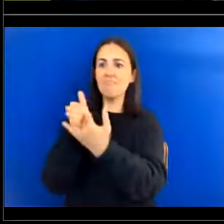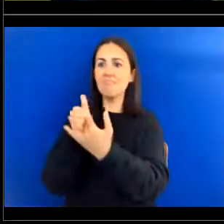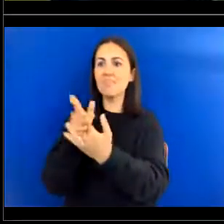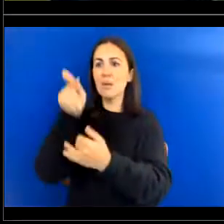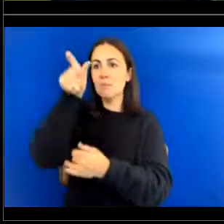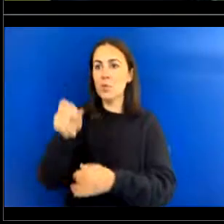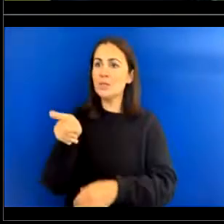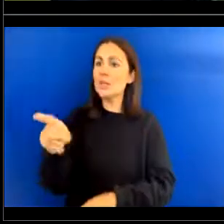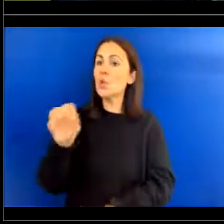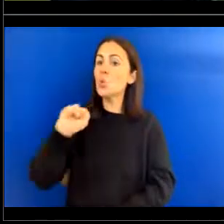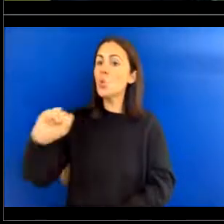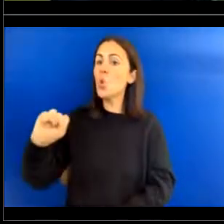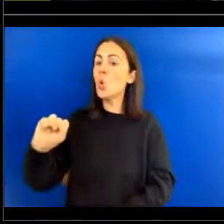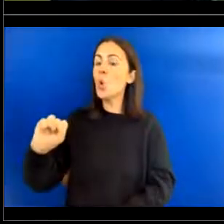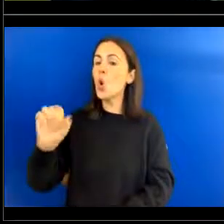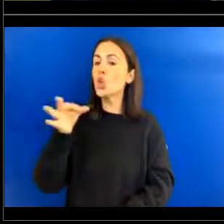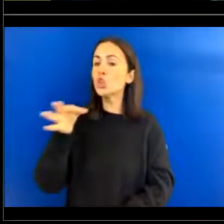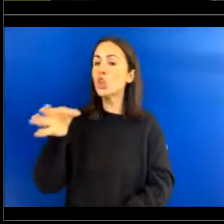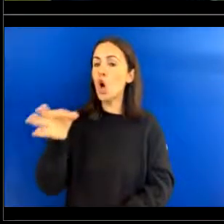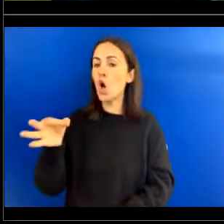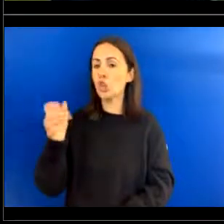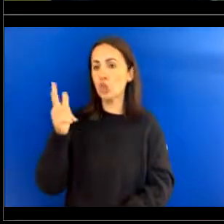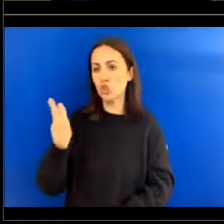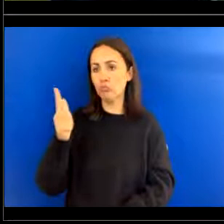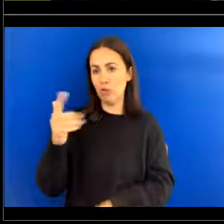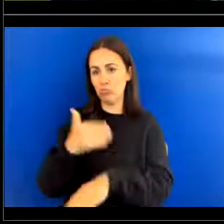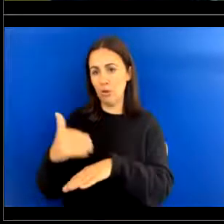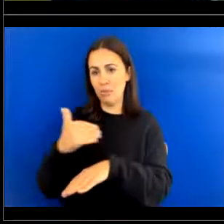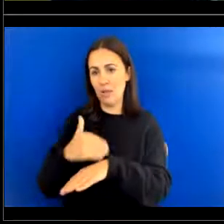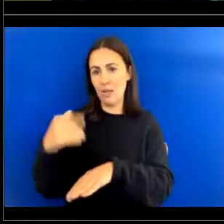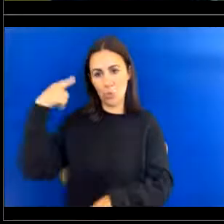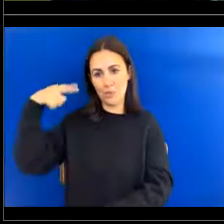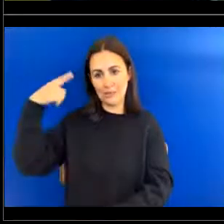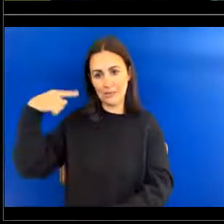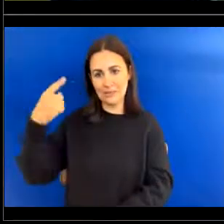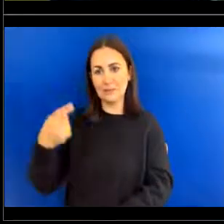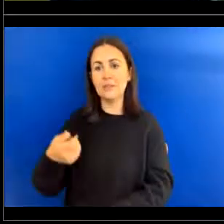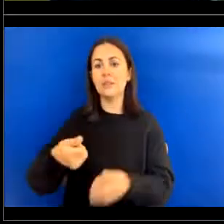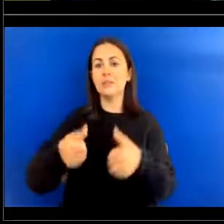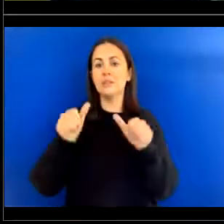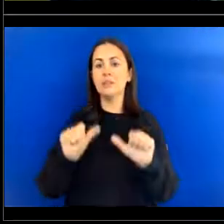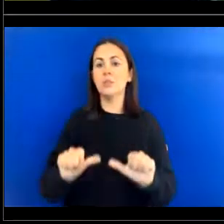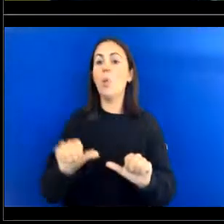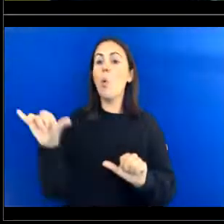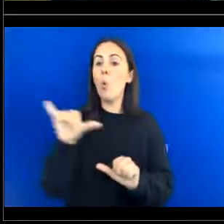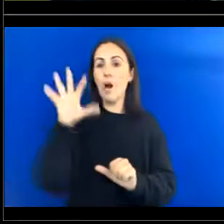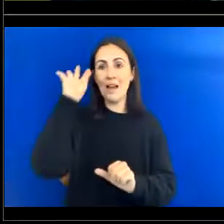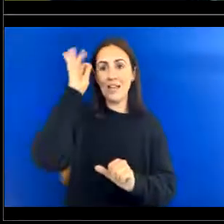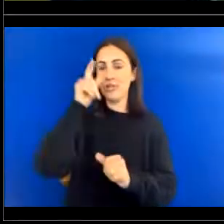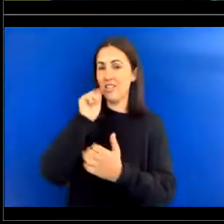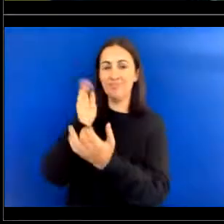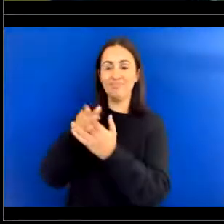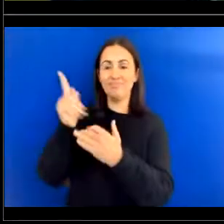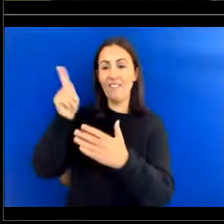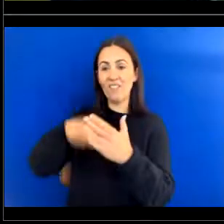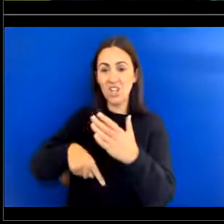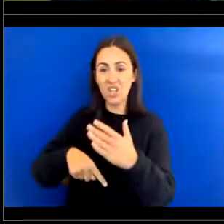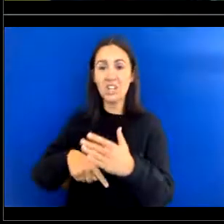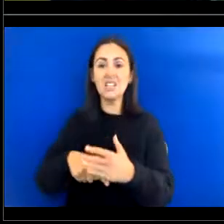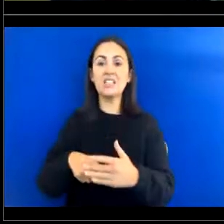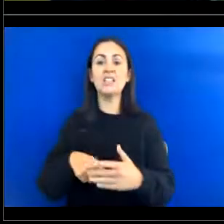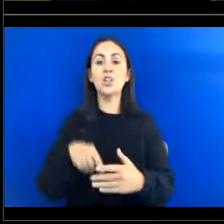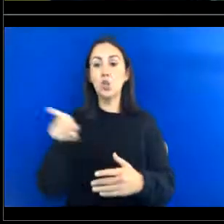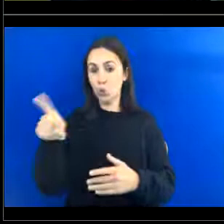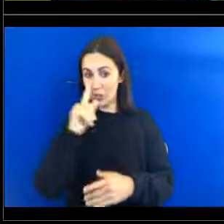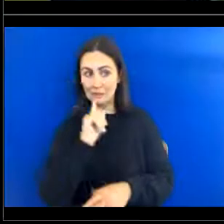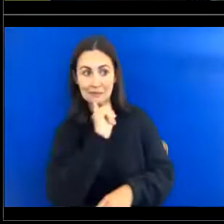Council can also issue a noise prevention notice. You can complain to the police,